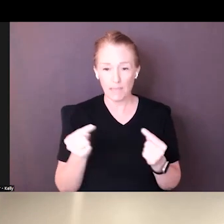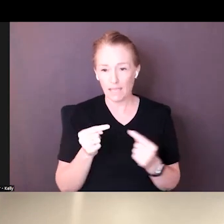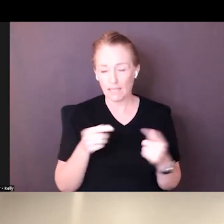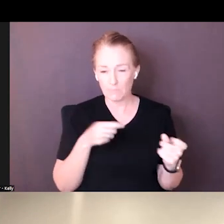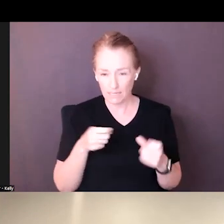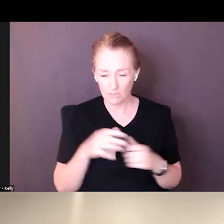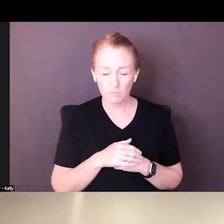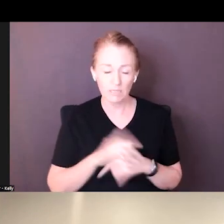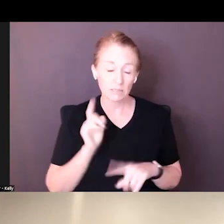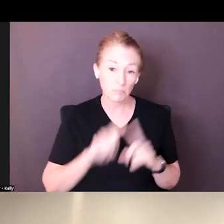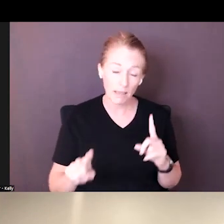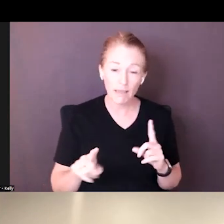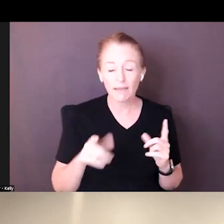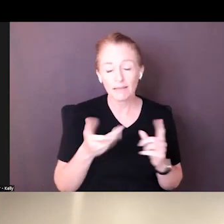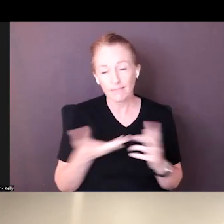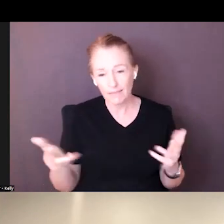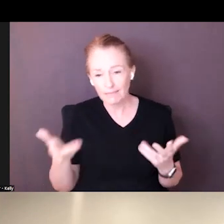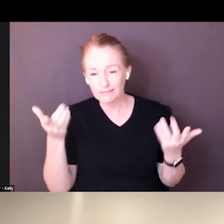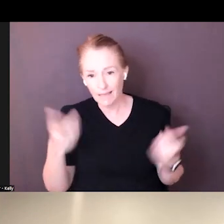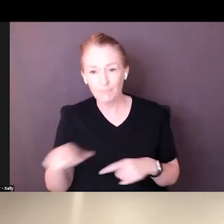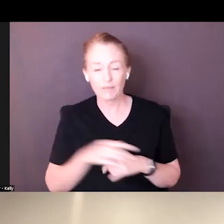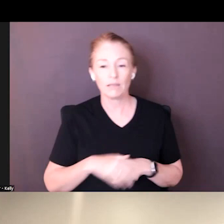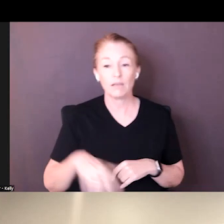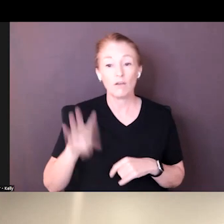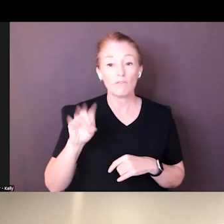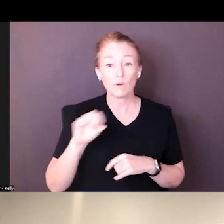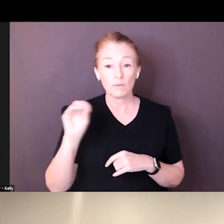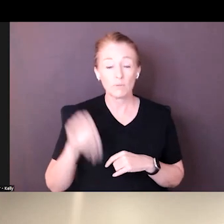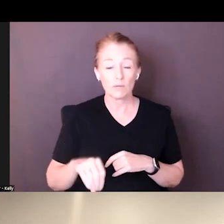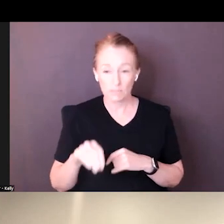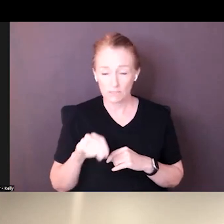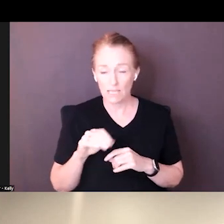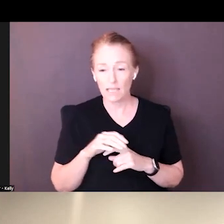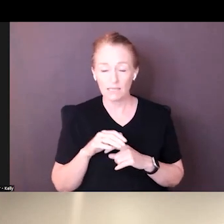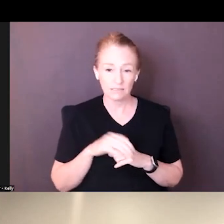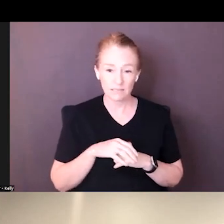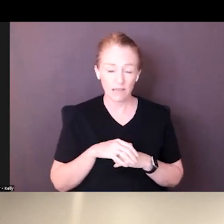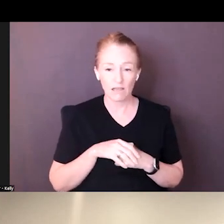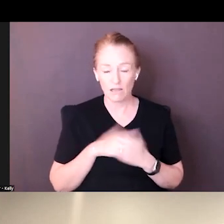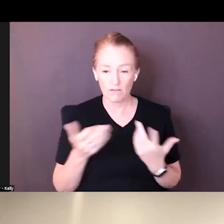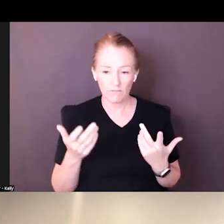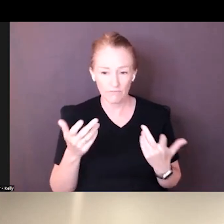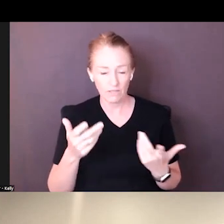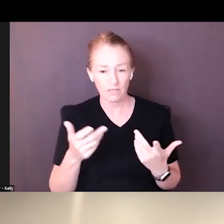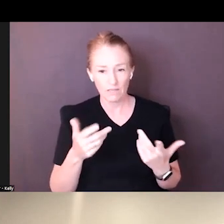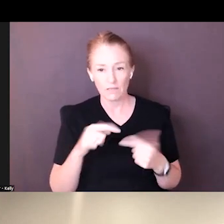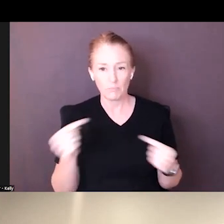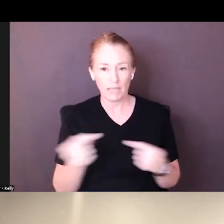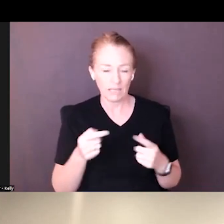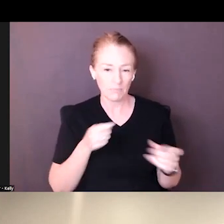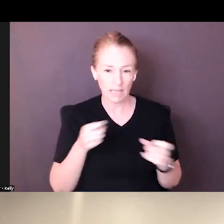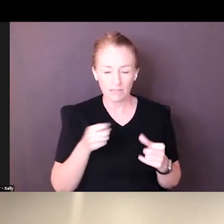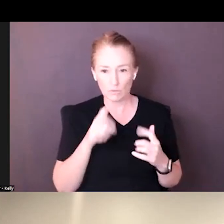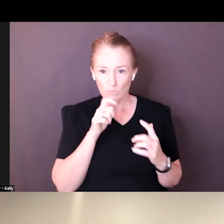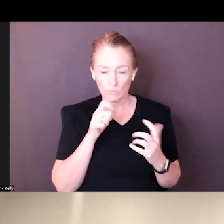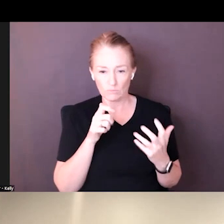recent study showed that 40% of primary care practices won't even take on a patient who's using opioids to manage pain. So people are